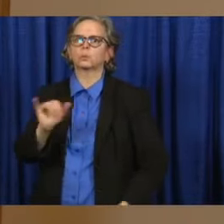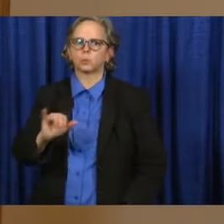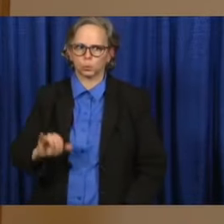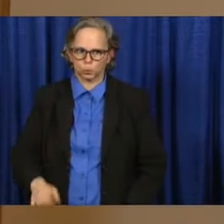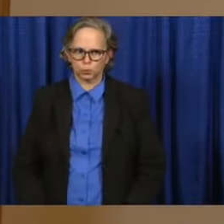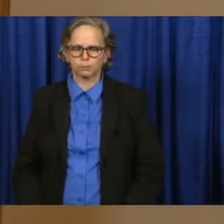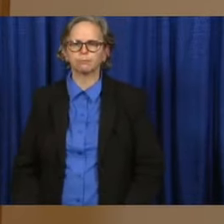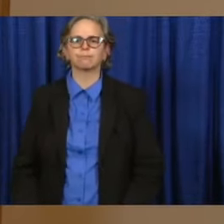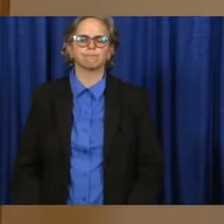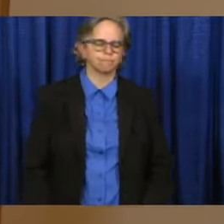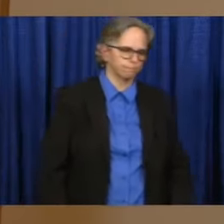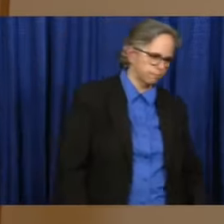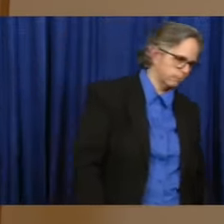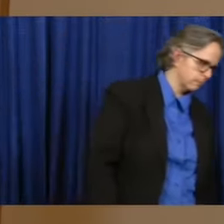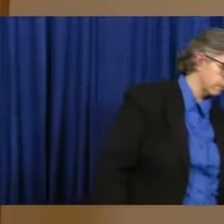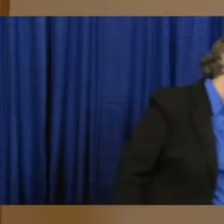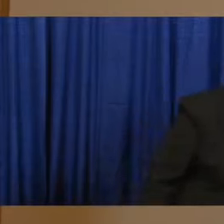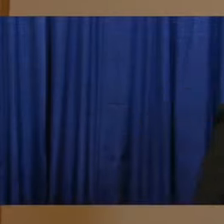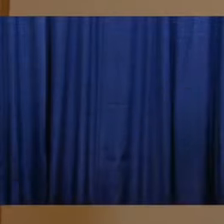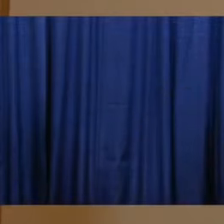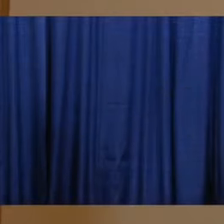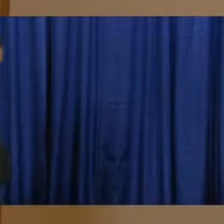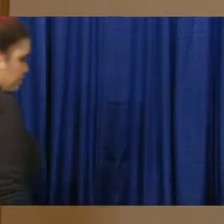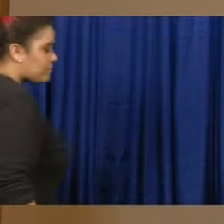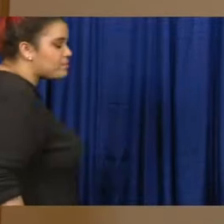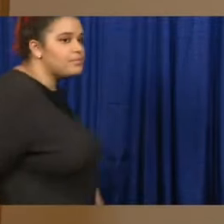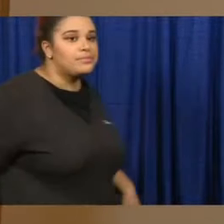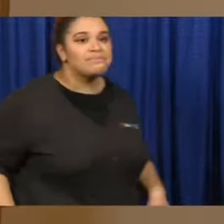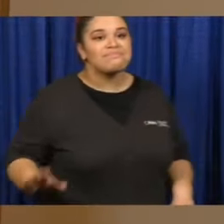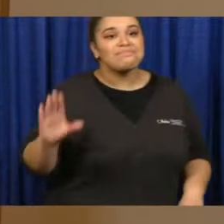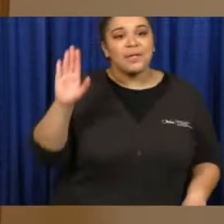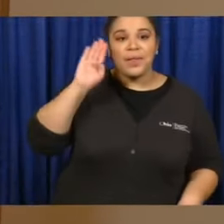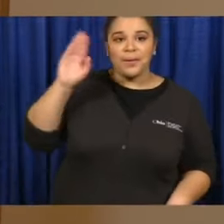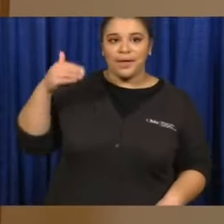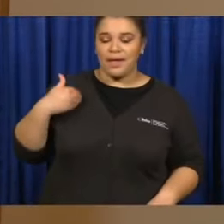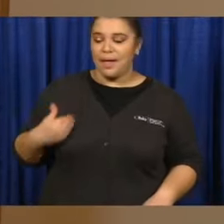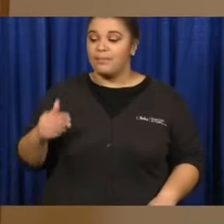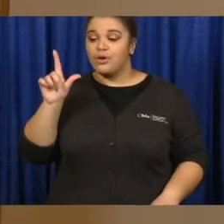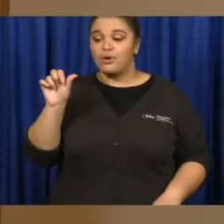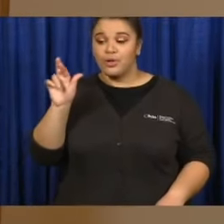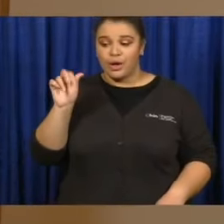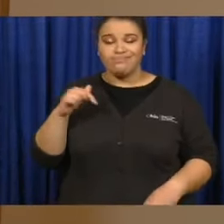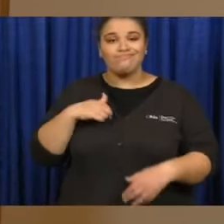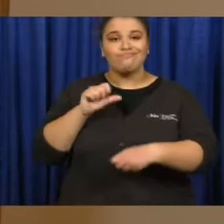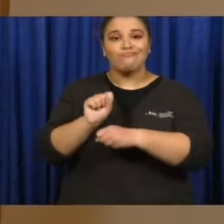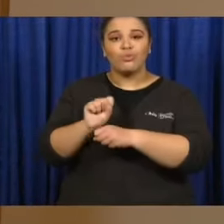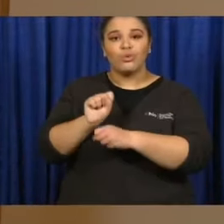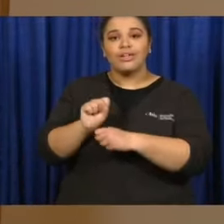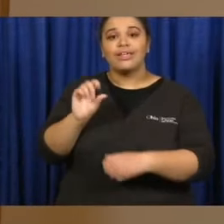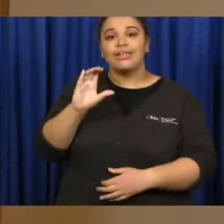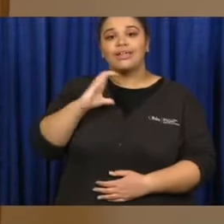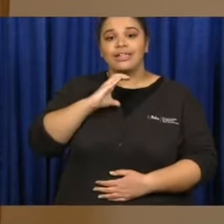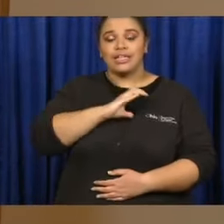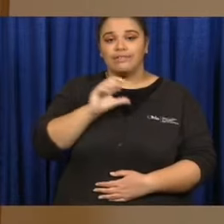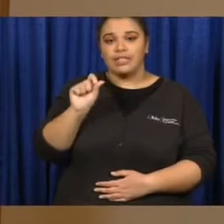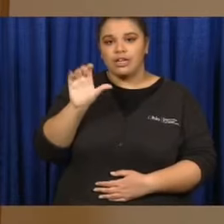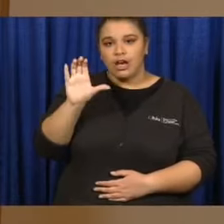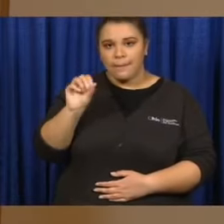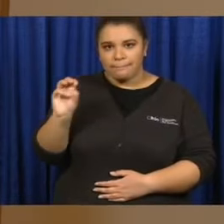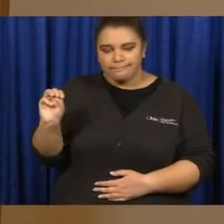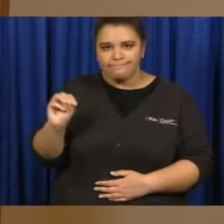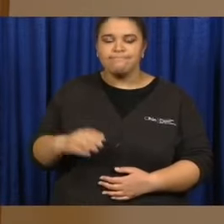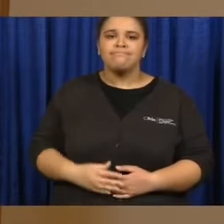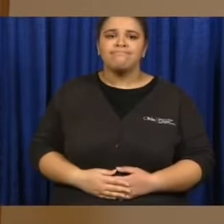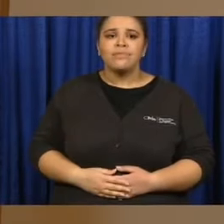Dr. Acton, this is Laura Hancock from Cleveland.com. I have a question about the Ohioans who have